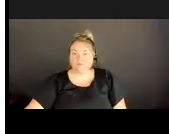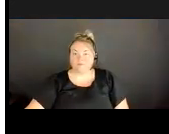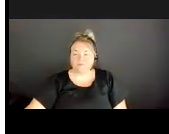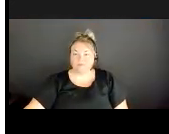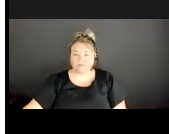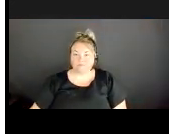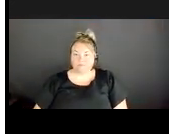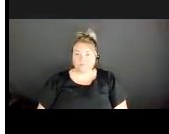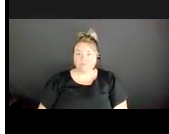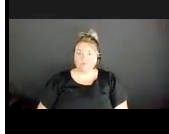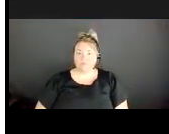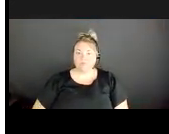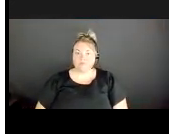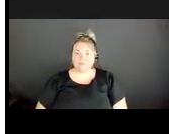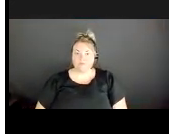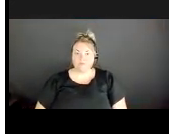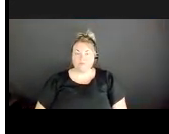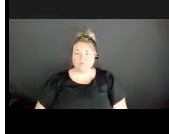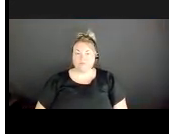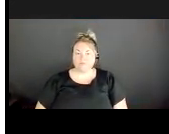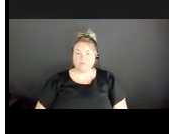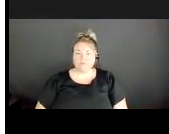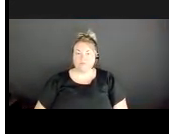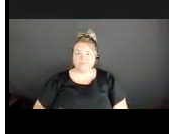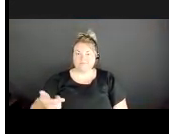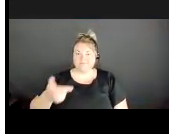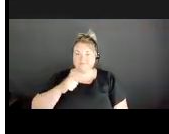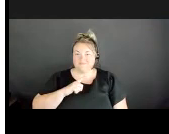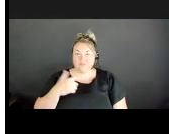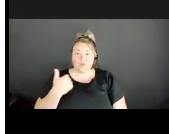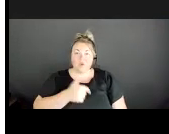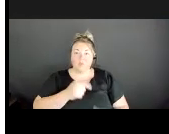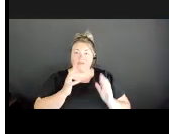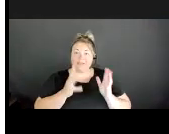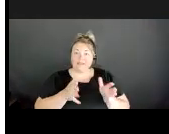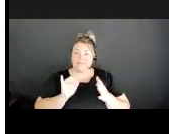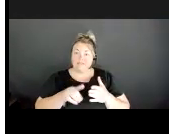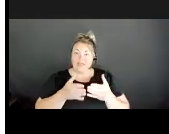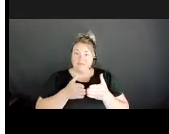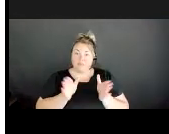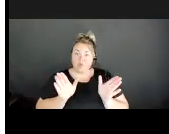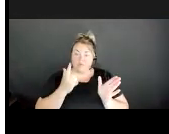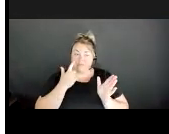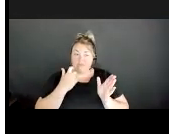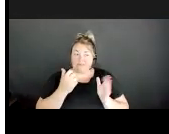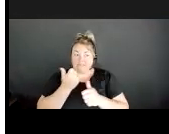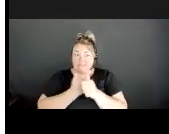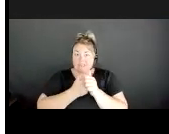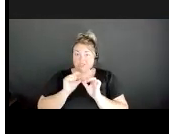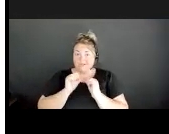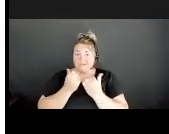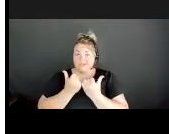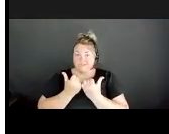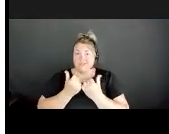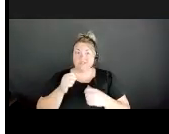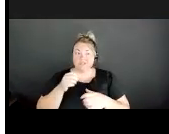that broad, understanding that each agency's geographical area can look very different. Now,